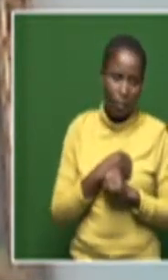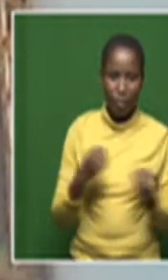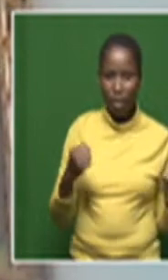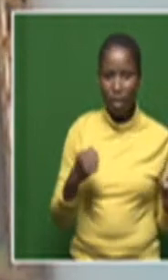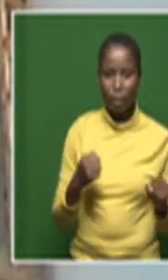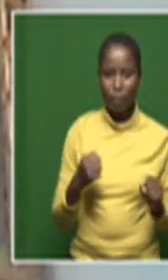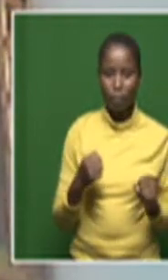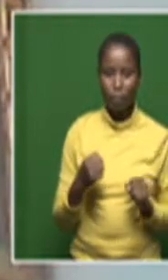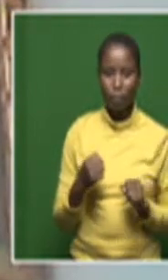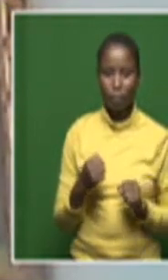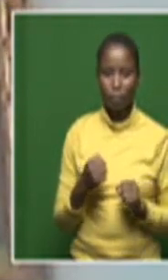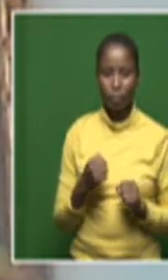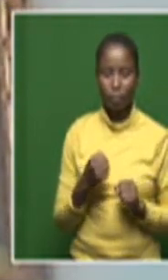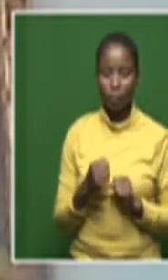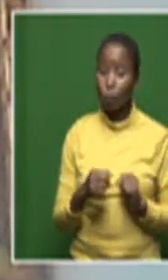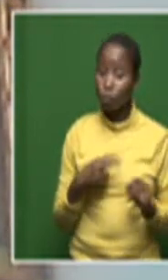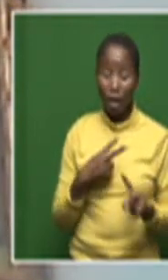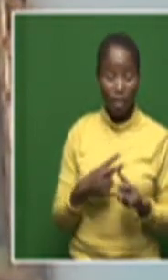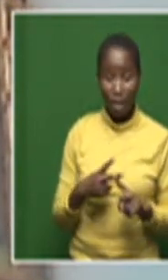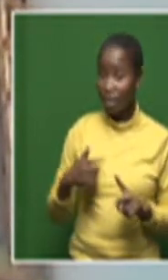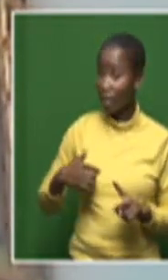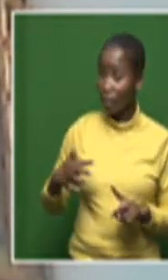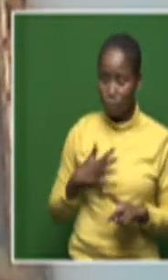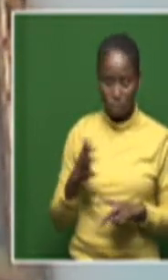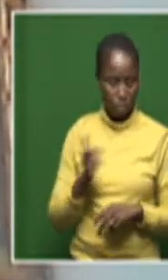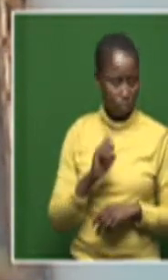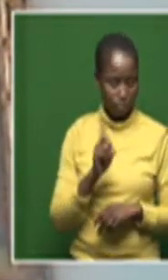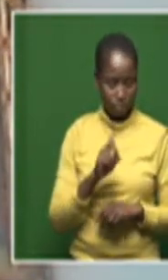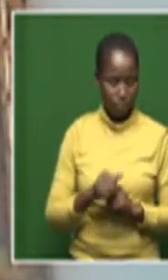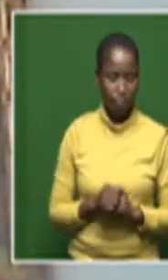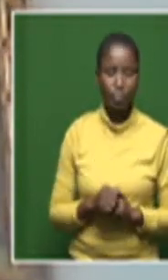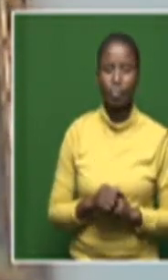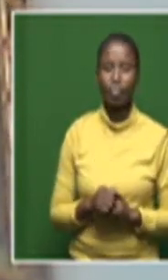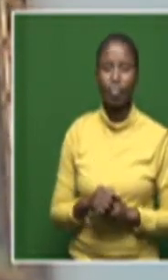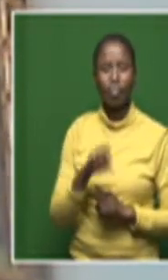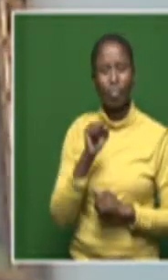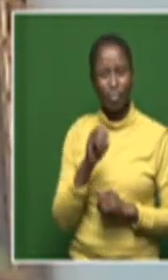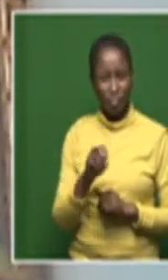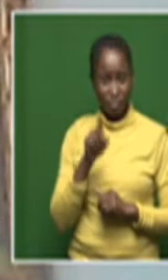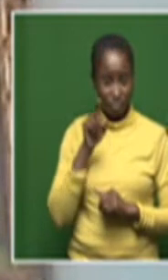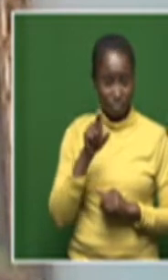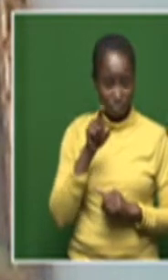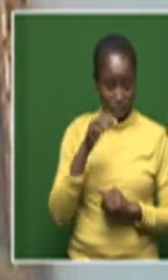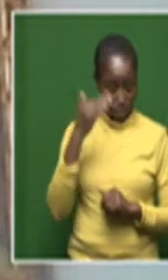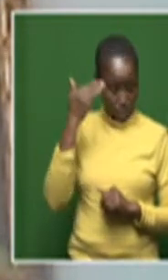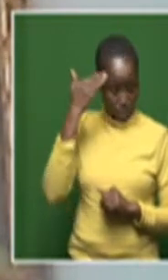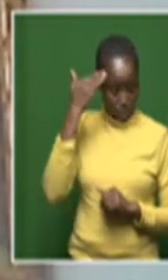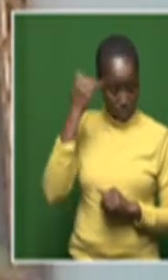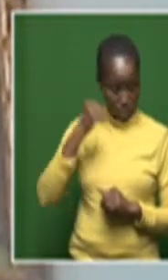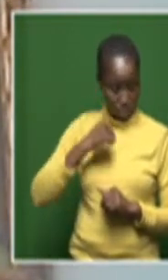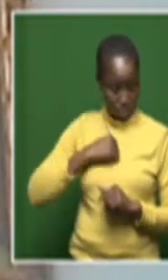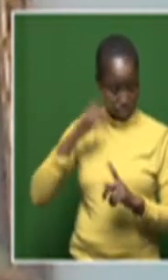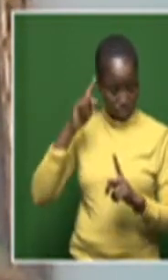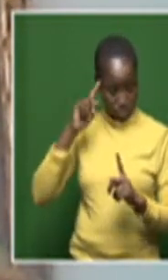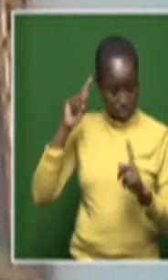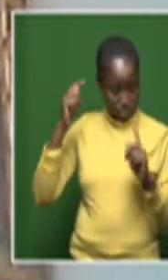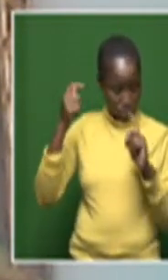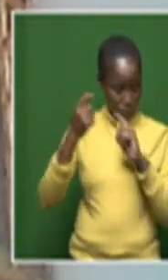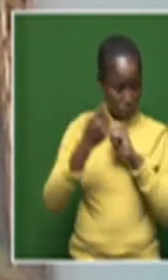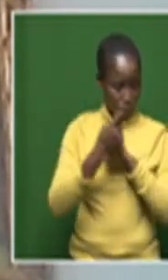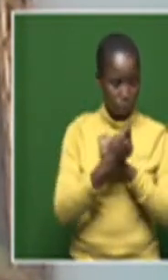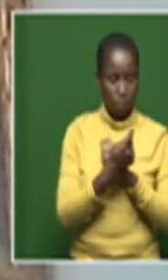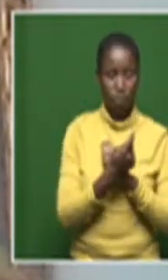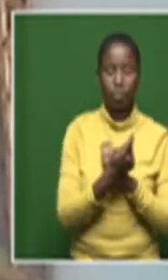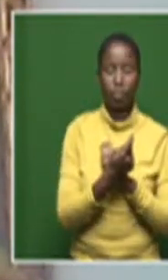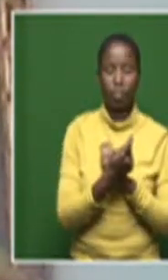to experience this ever again. So that changed my mind. I decided to then, you know